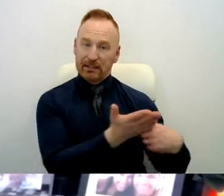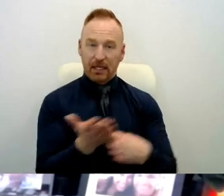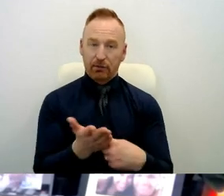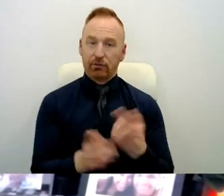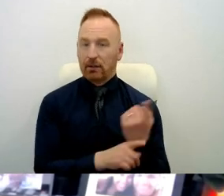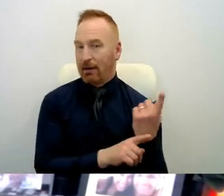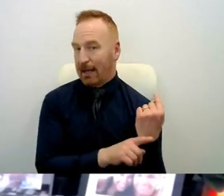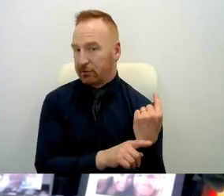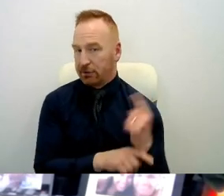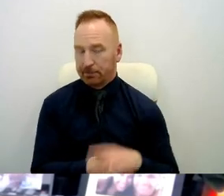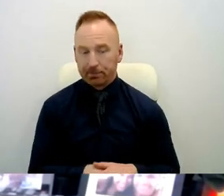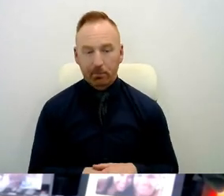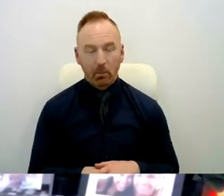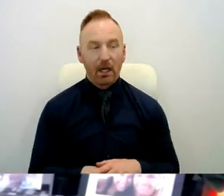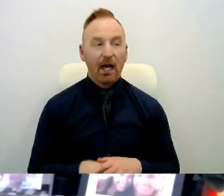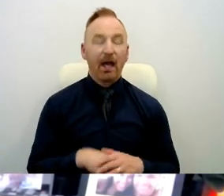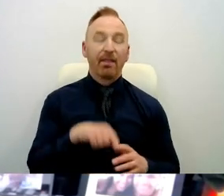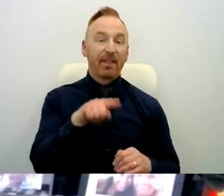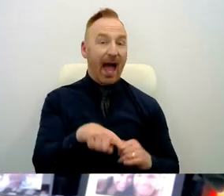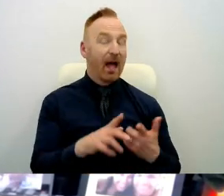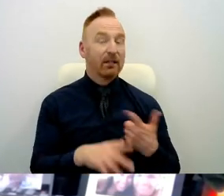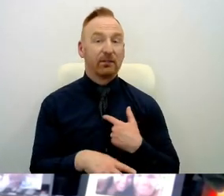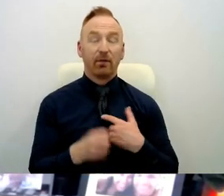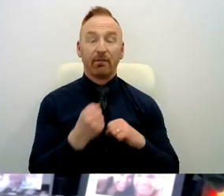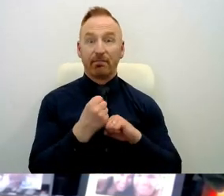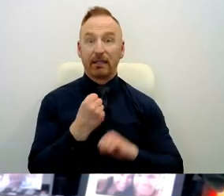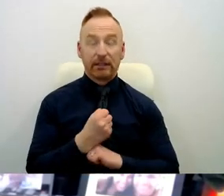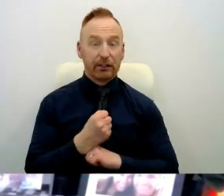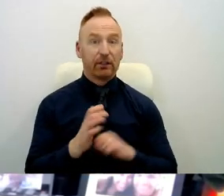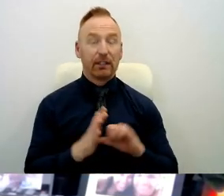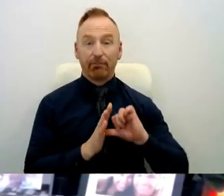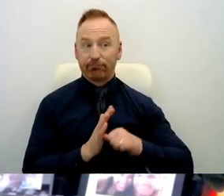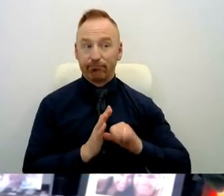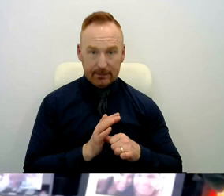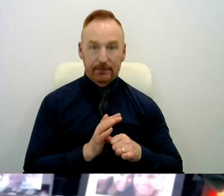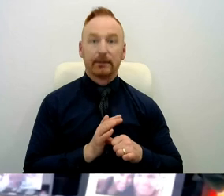just another really underscoring